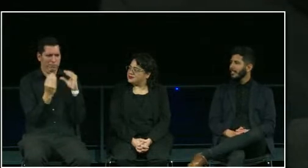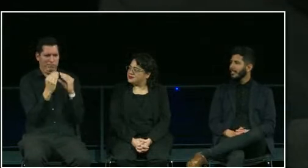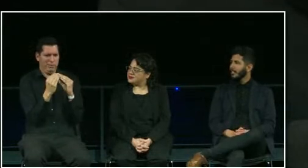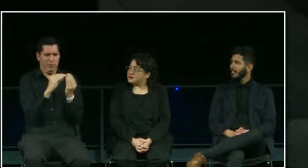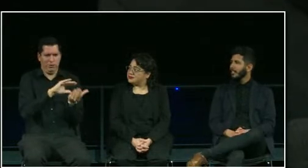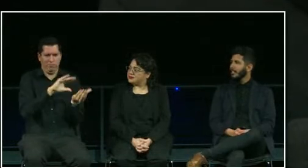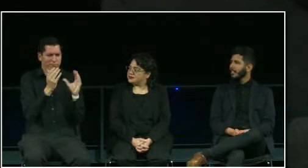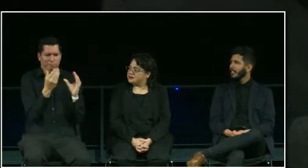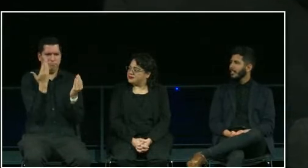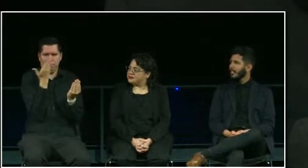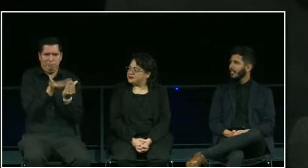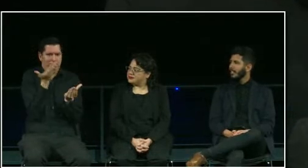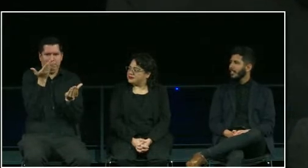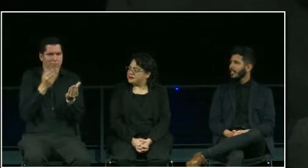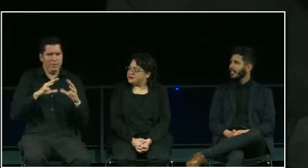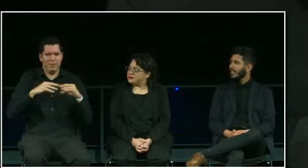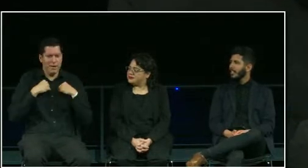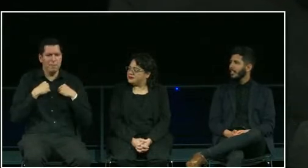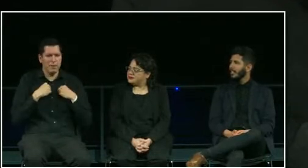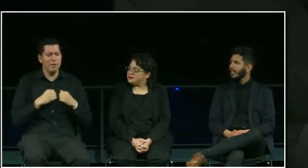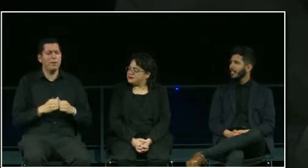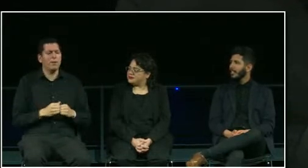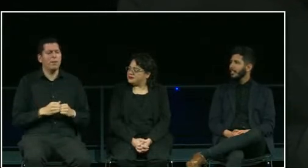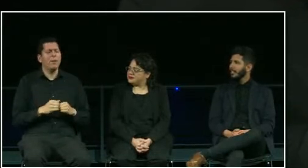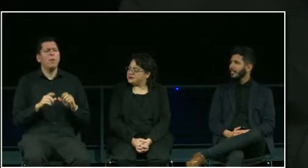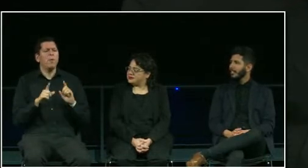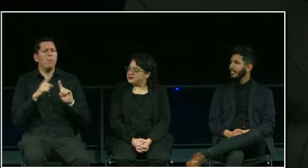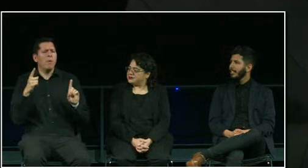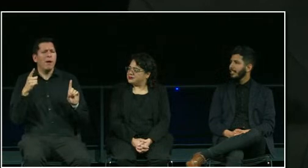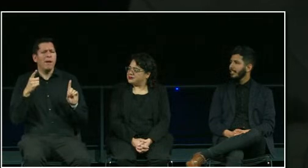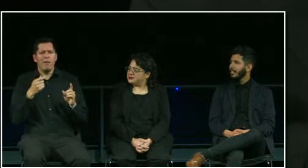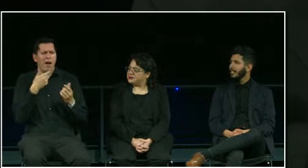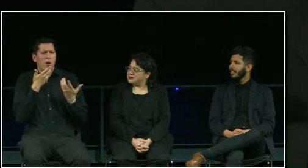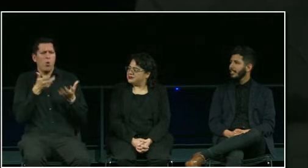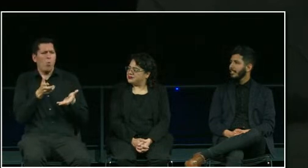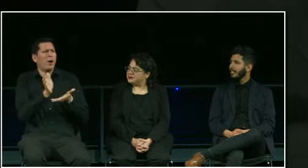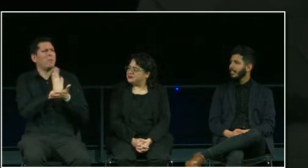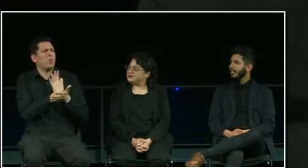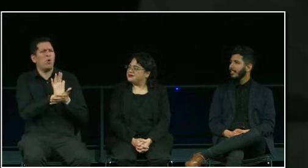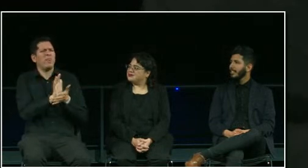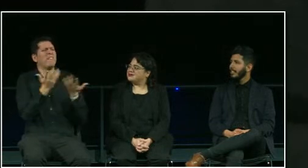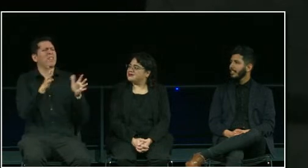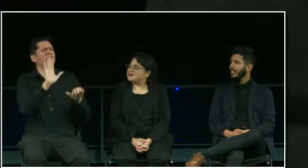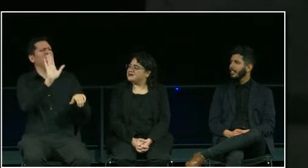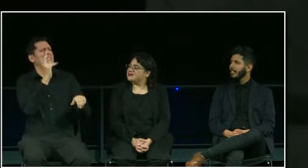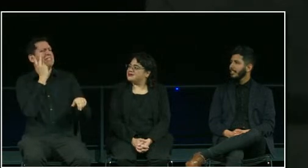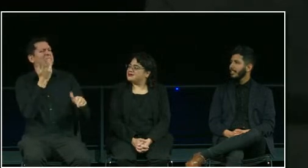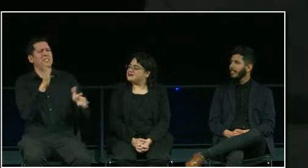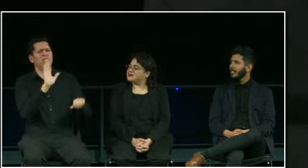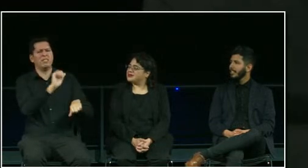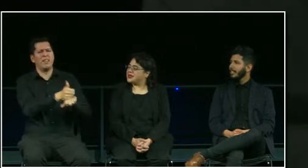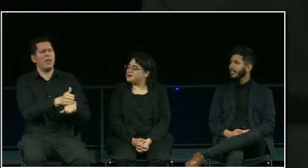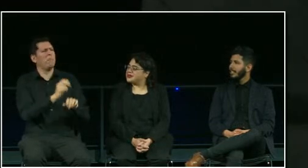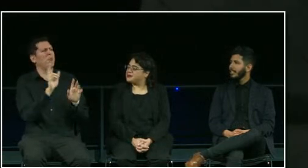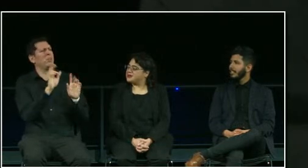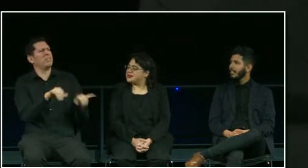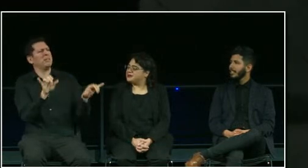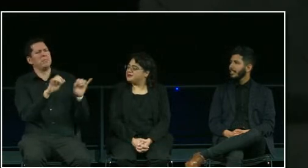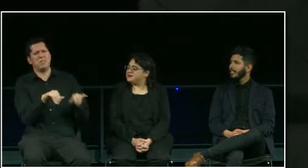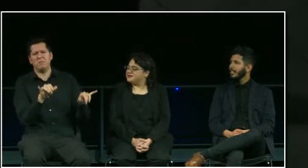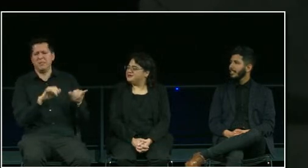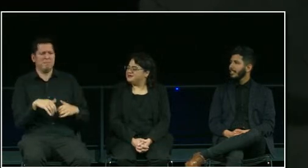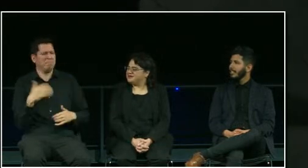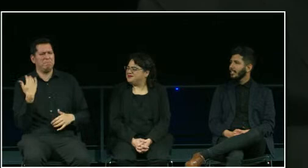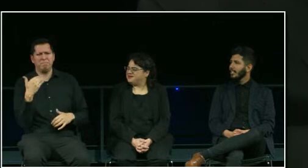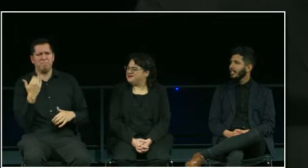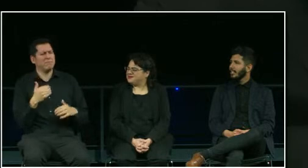But it is only because I don't want to make movies that have been done. I don't want to make movies that sound reasonable.